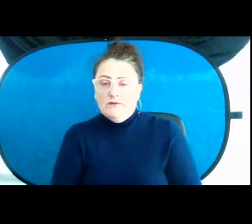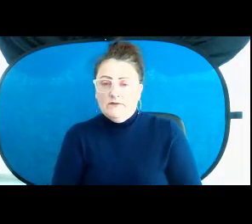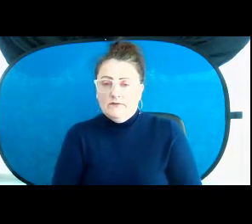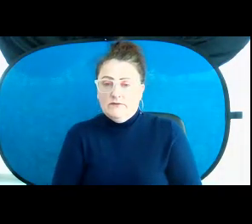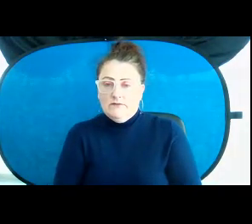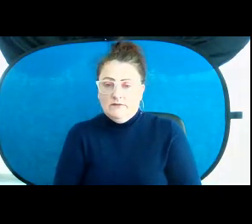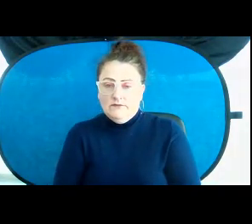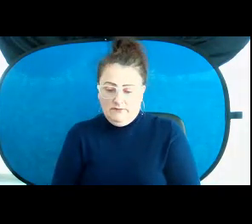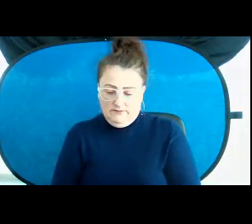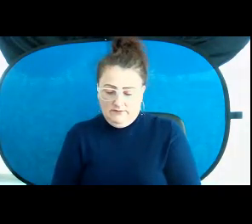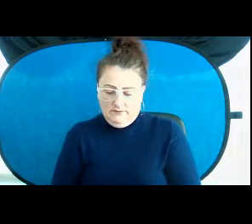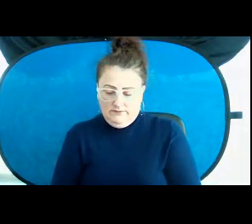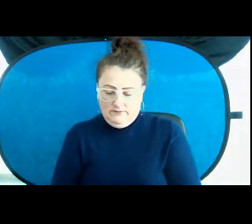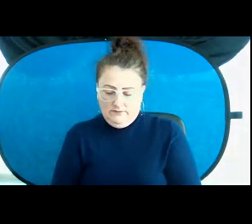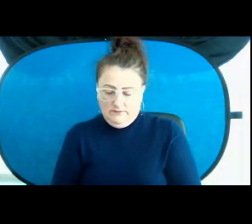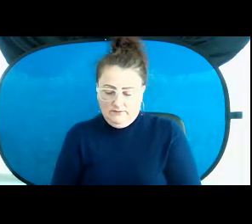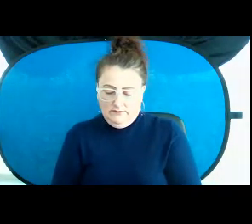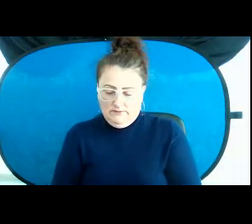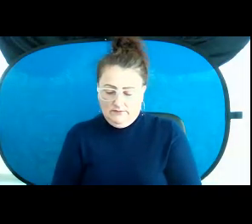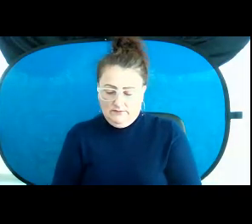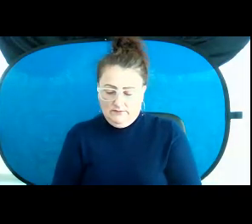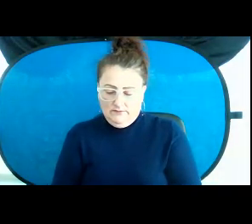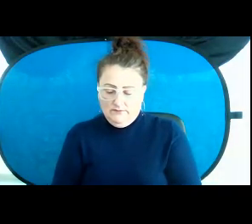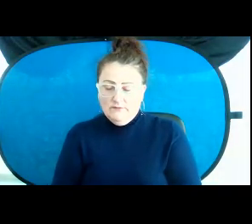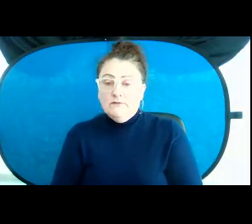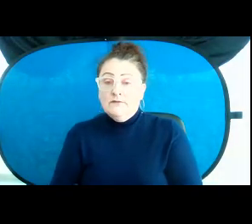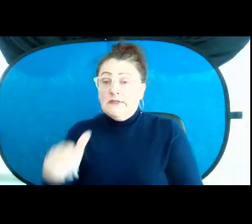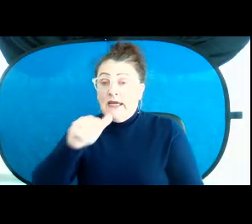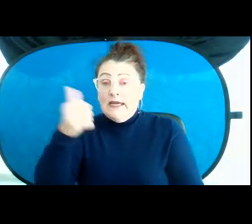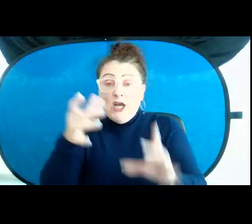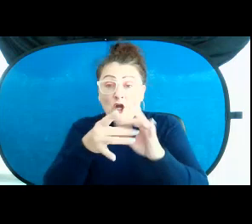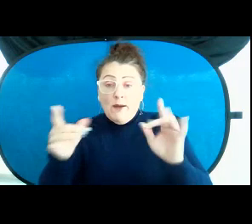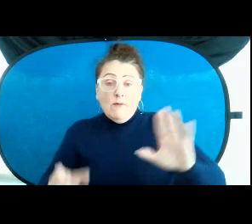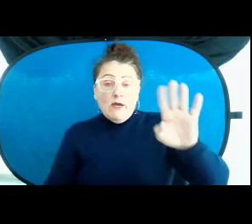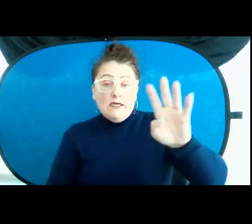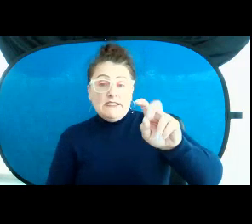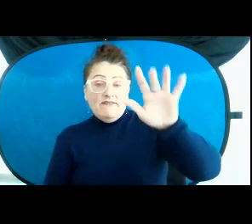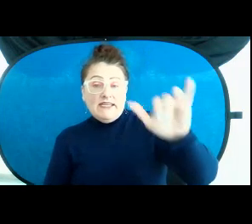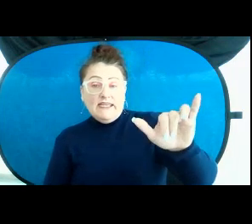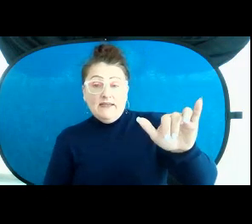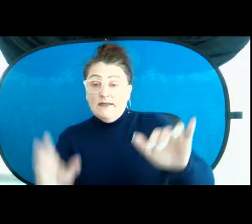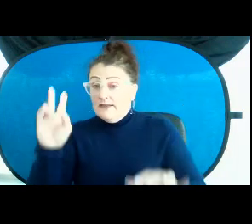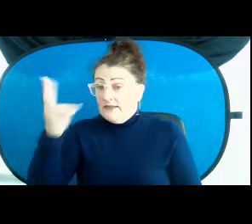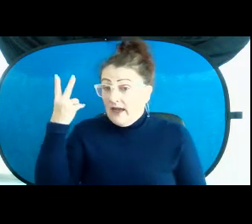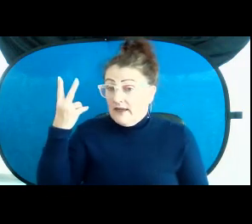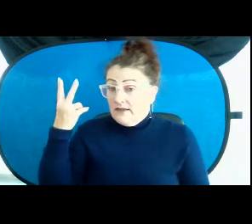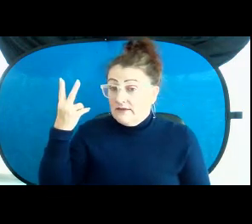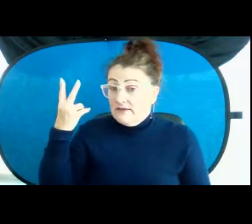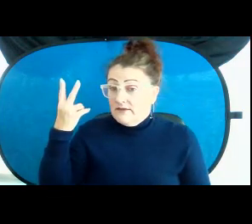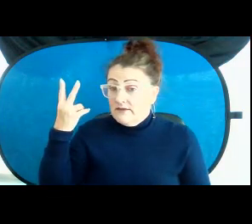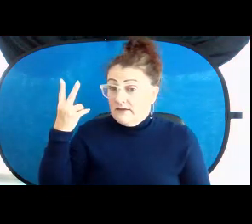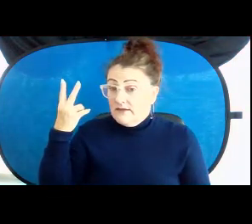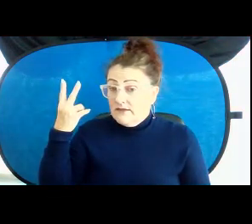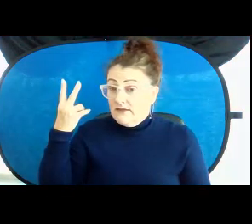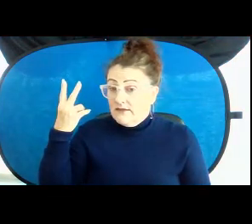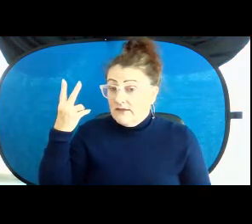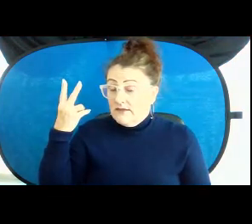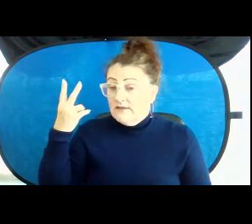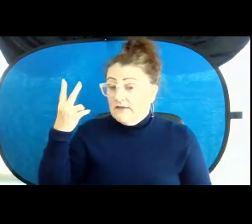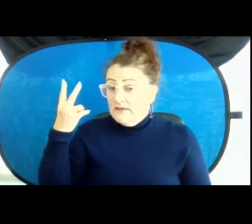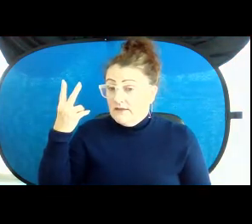or a motion from the dais? So moved by Commissioner Tiffany. Is there a second? So moved, seconded